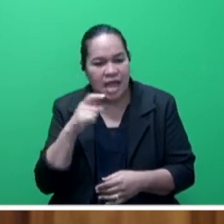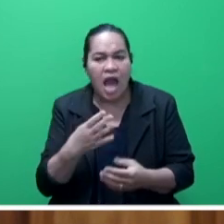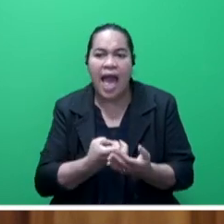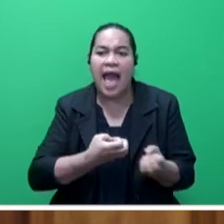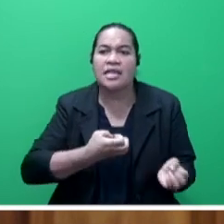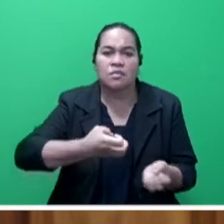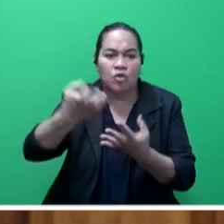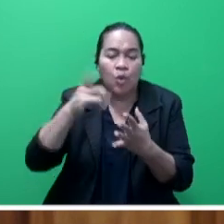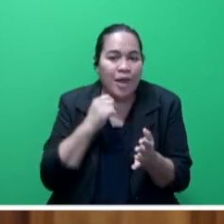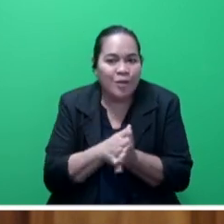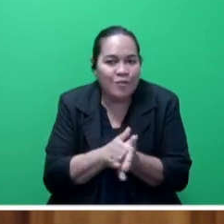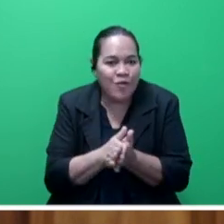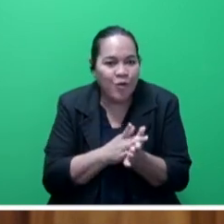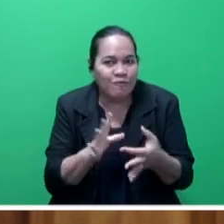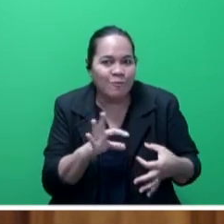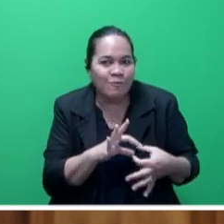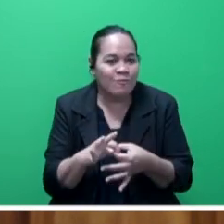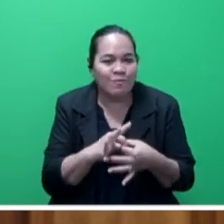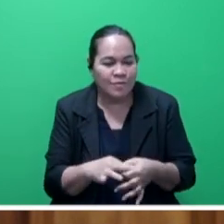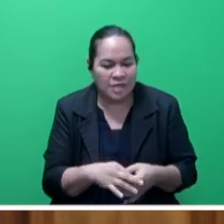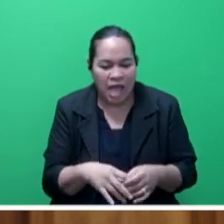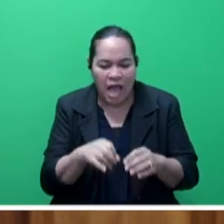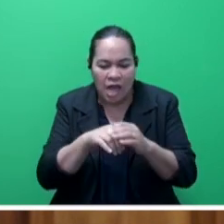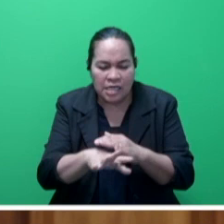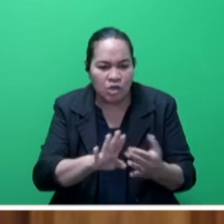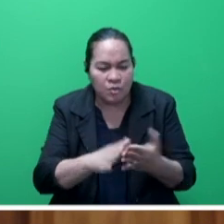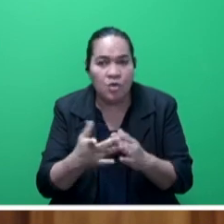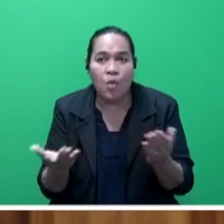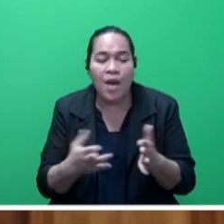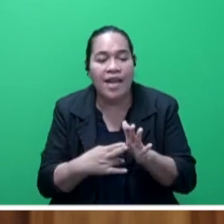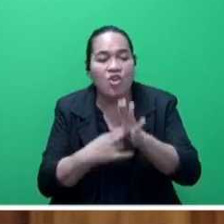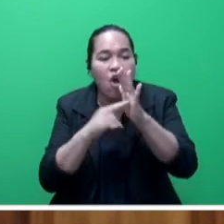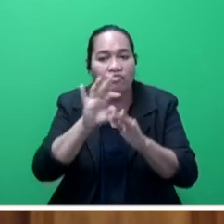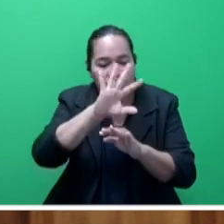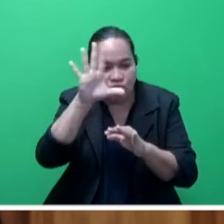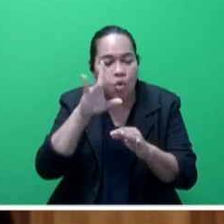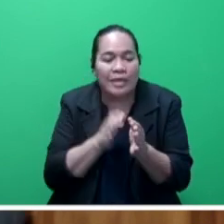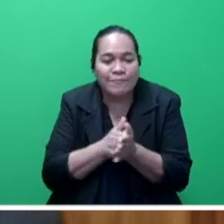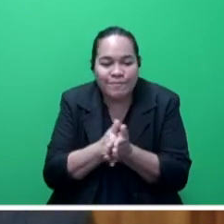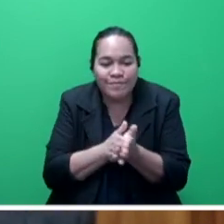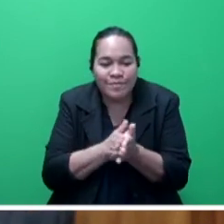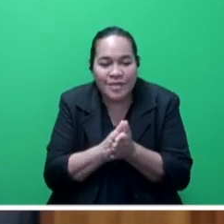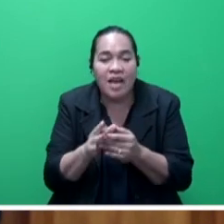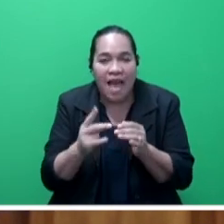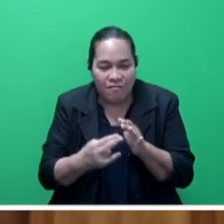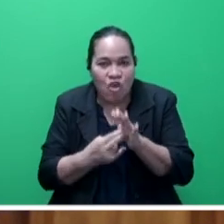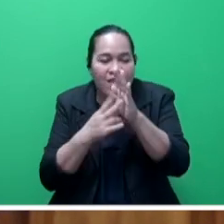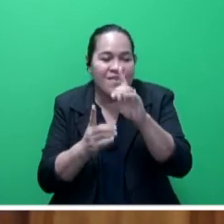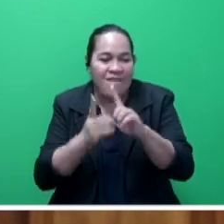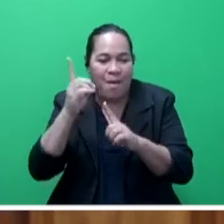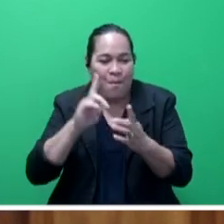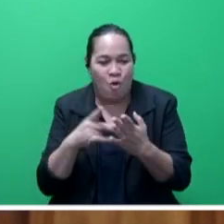to enhance exports. Our grassroots businesses in the North, Honourable Speaker, can very much look forward to the Northern Development